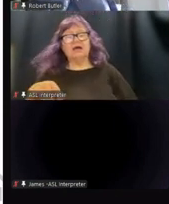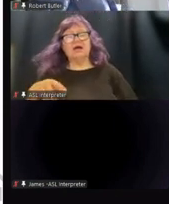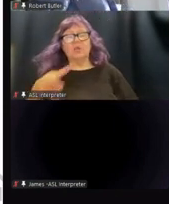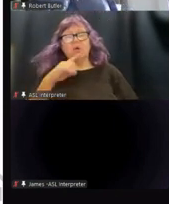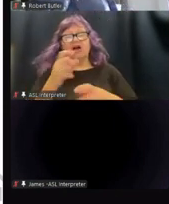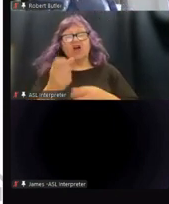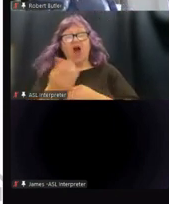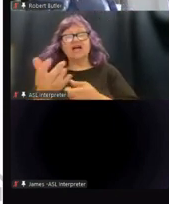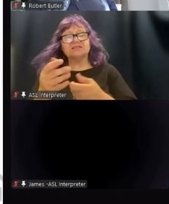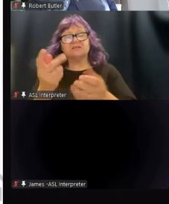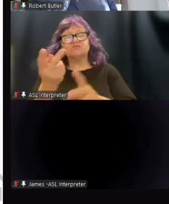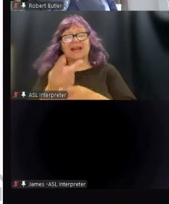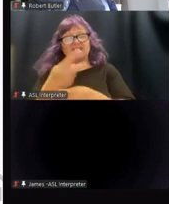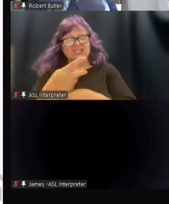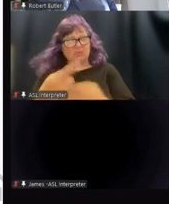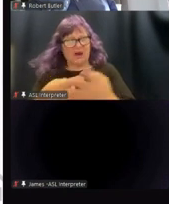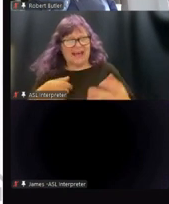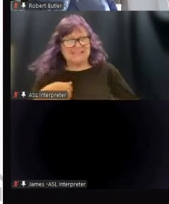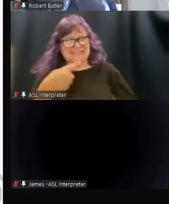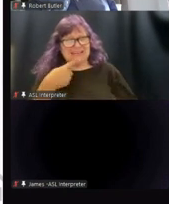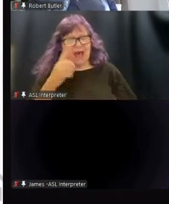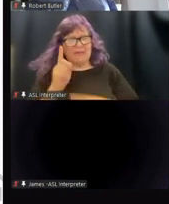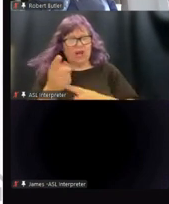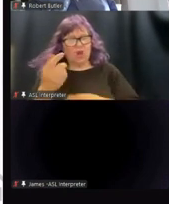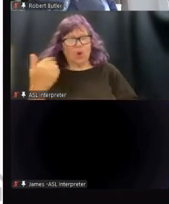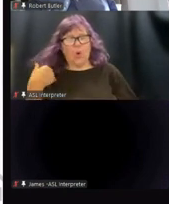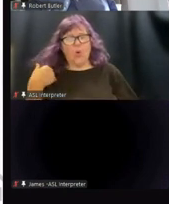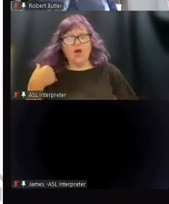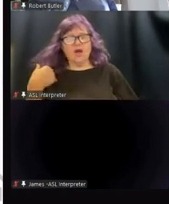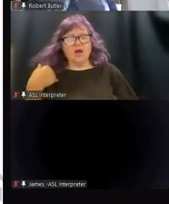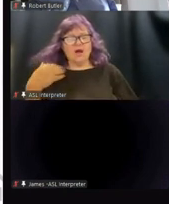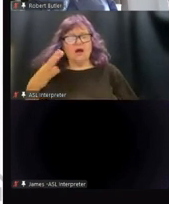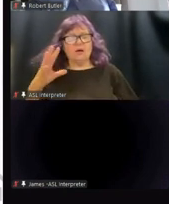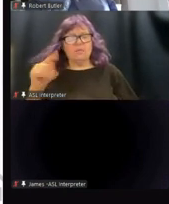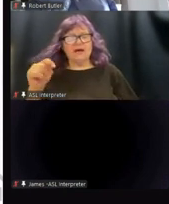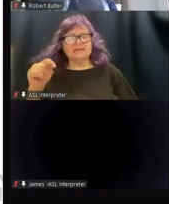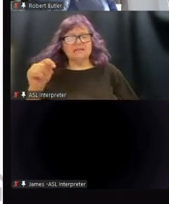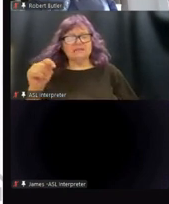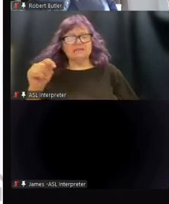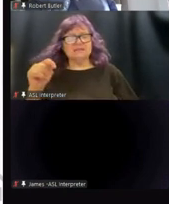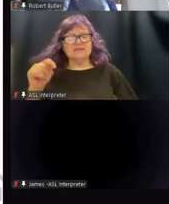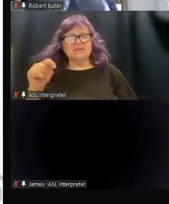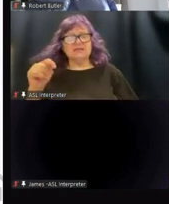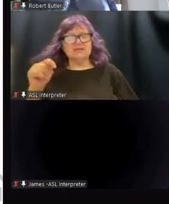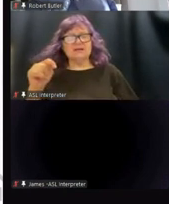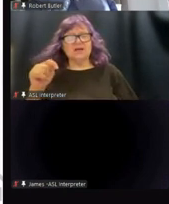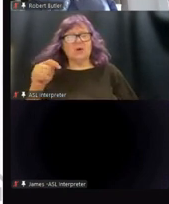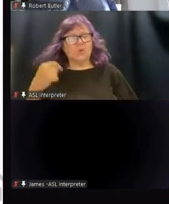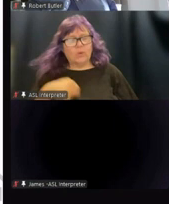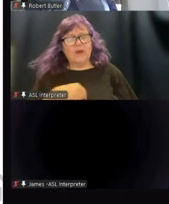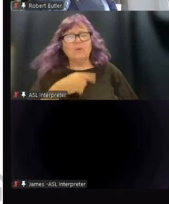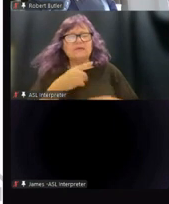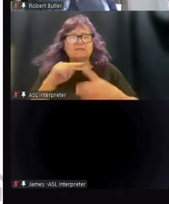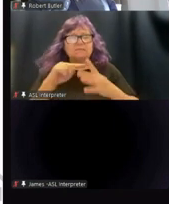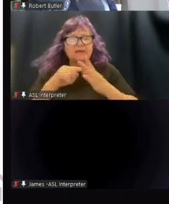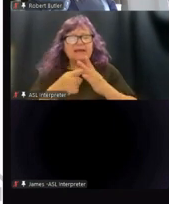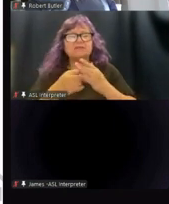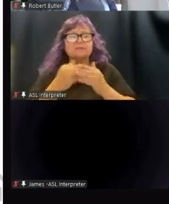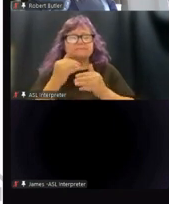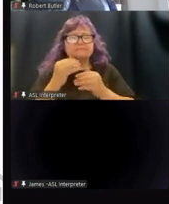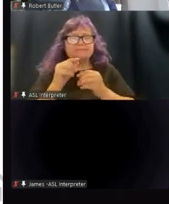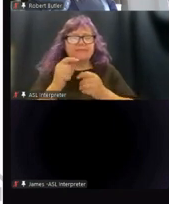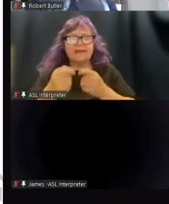shared a minute ago. But it's something that we will chip away at. But bottom